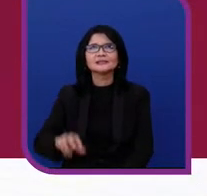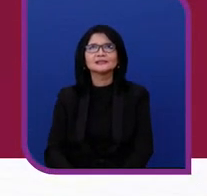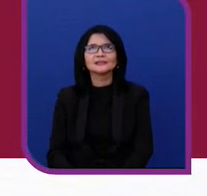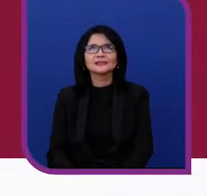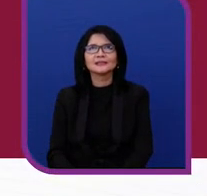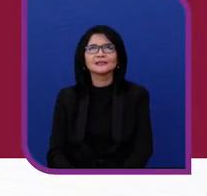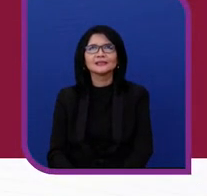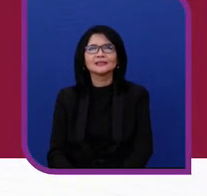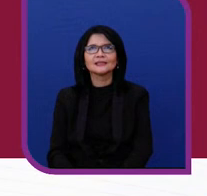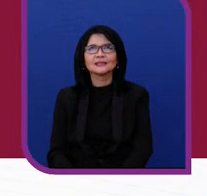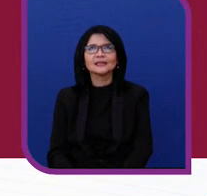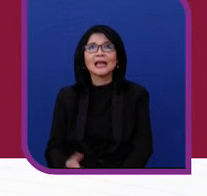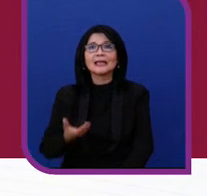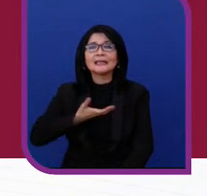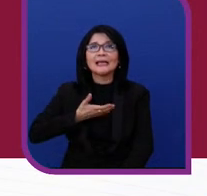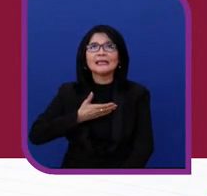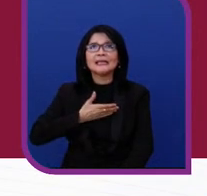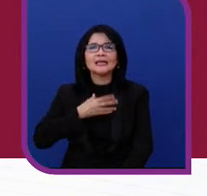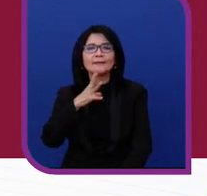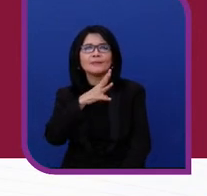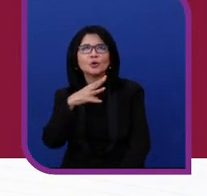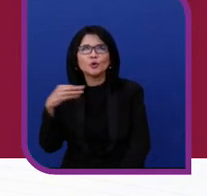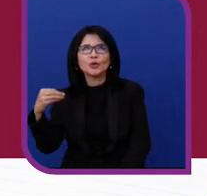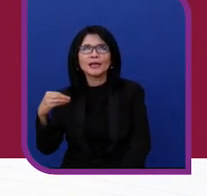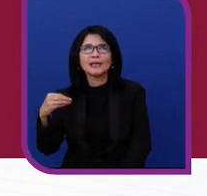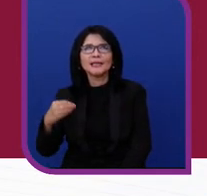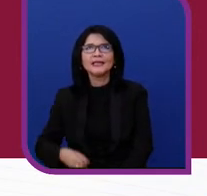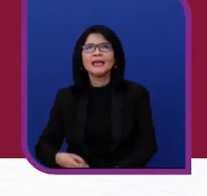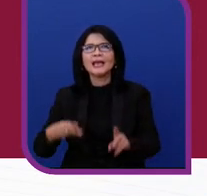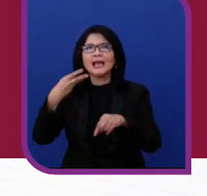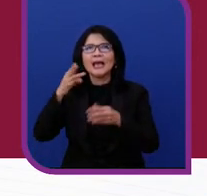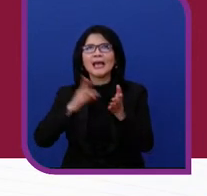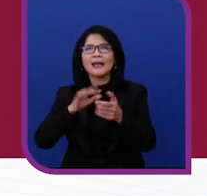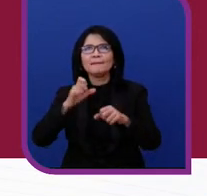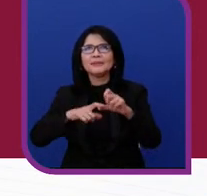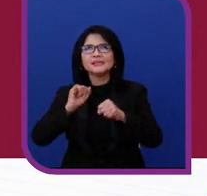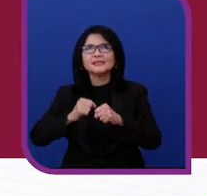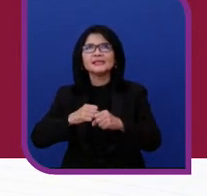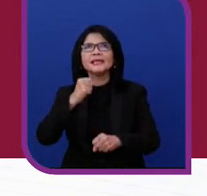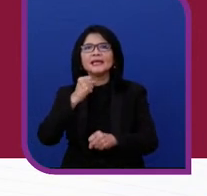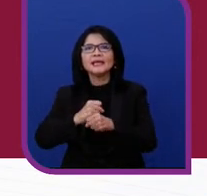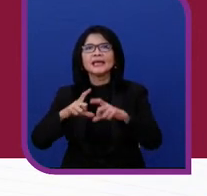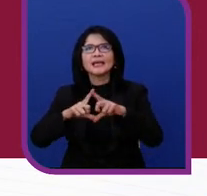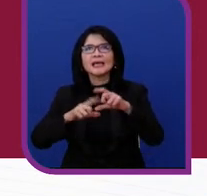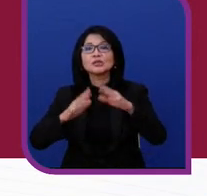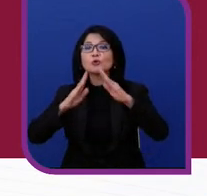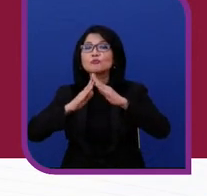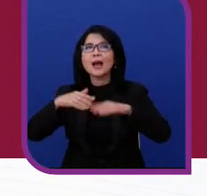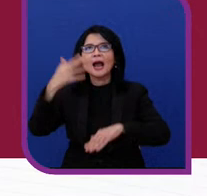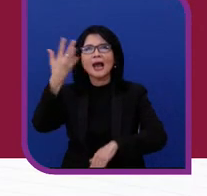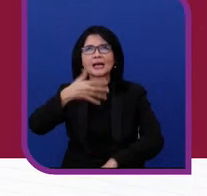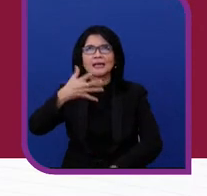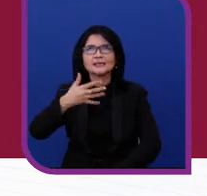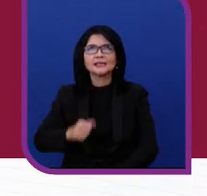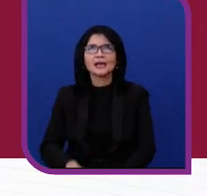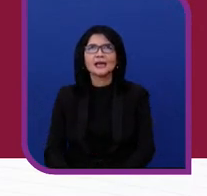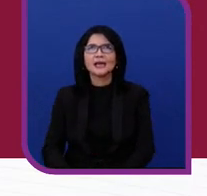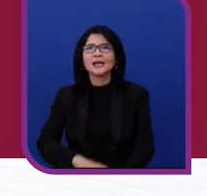B nanti sent by one fact and motion persen item support B 23